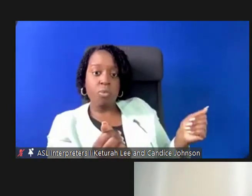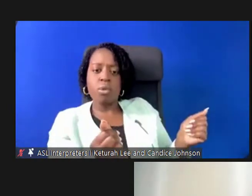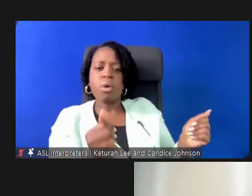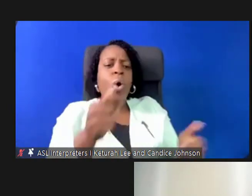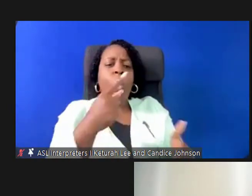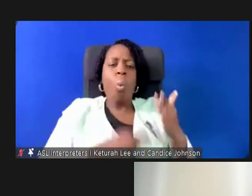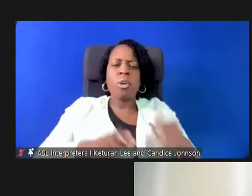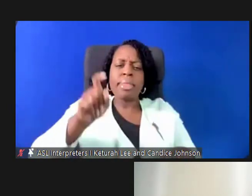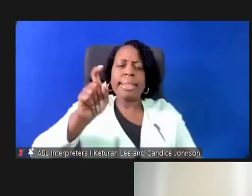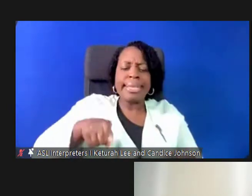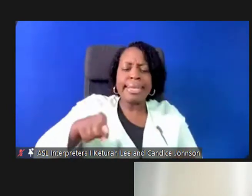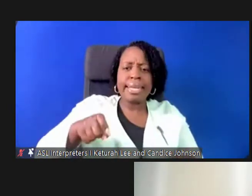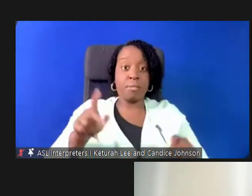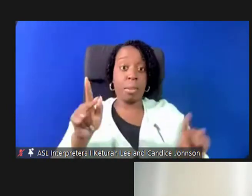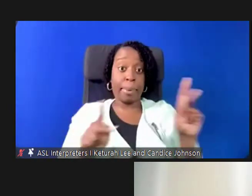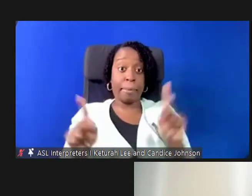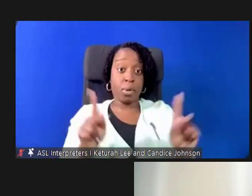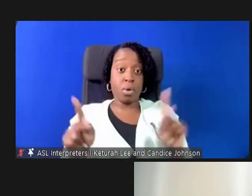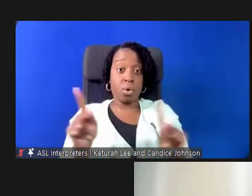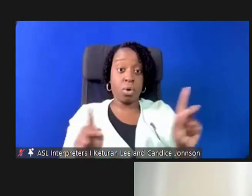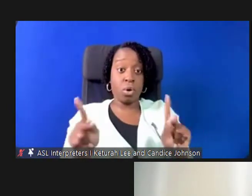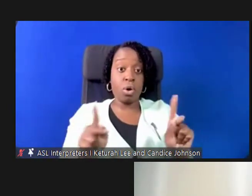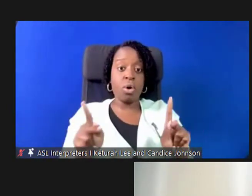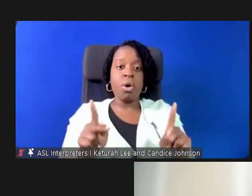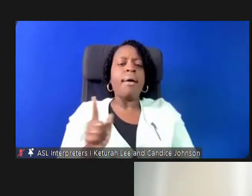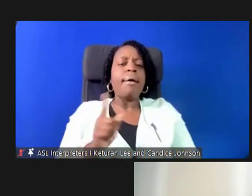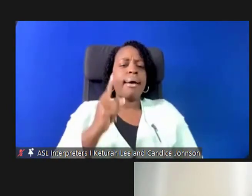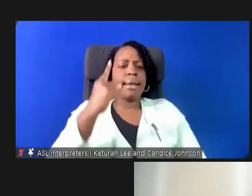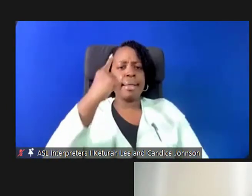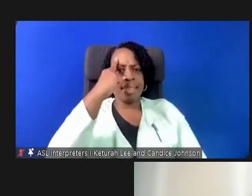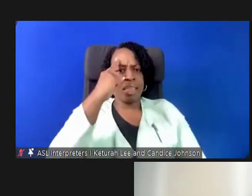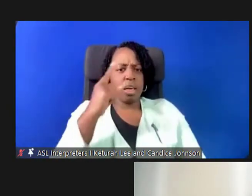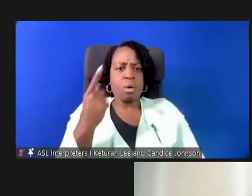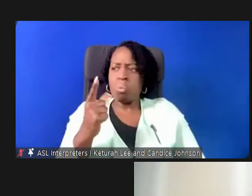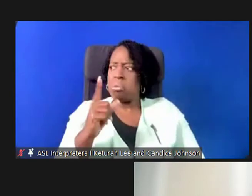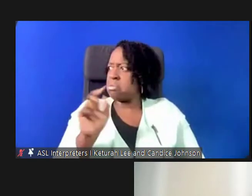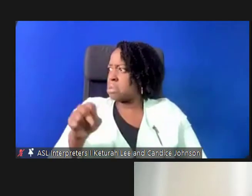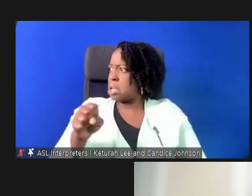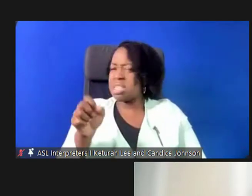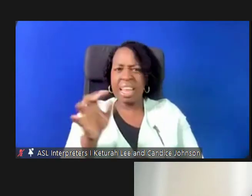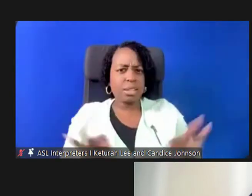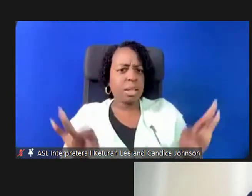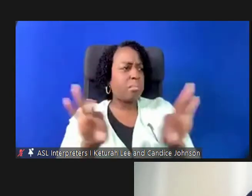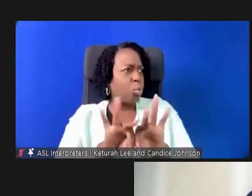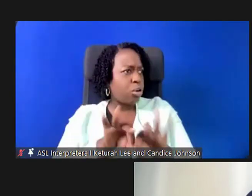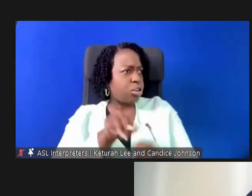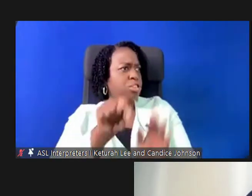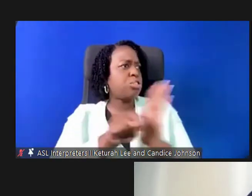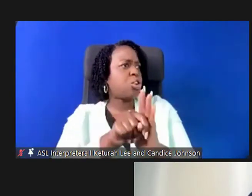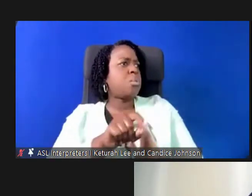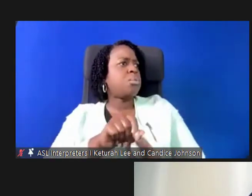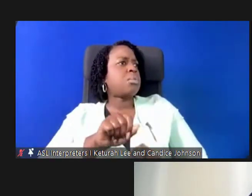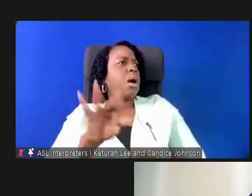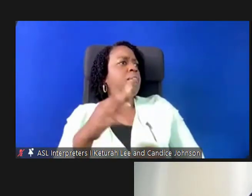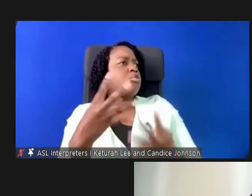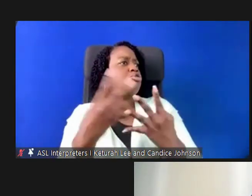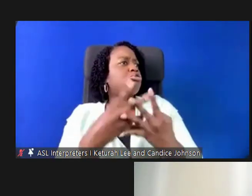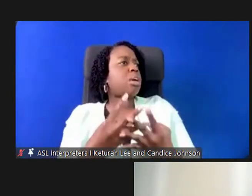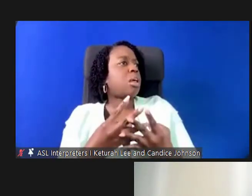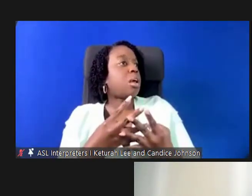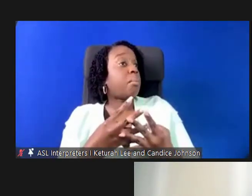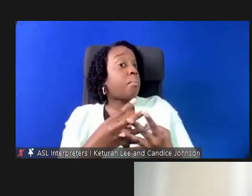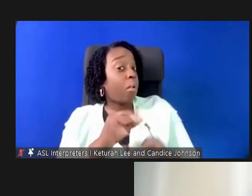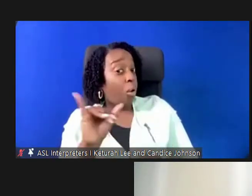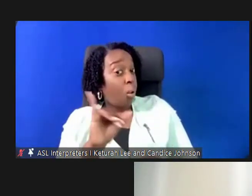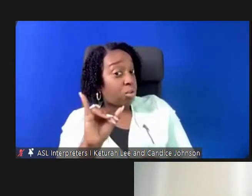needs of the people who are this ill? And I think, while that's important in terms of screening, there's also the opportunity to think